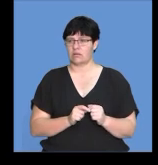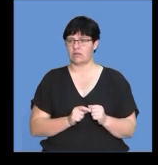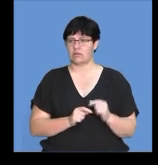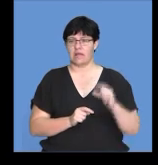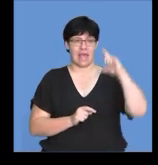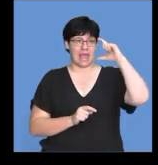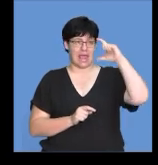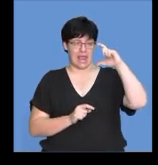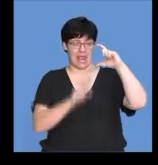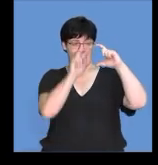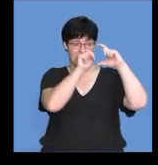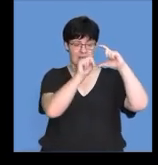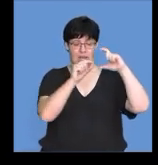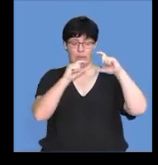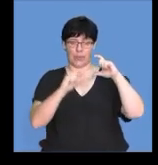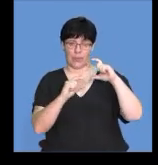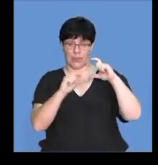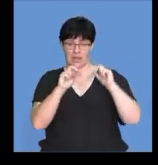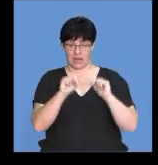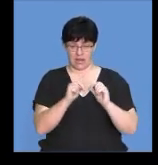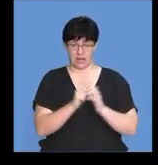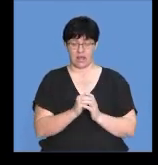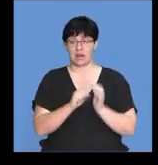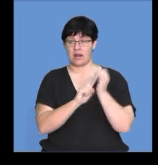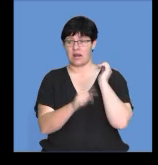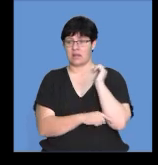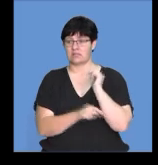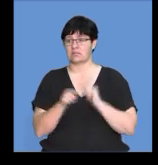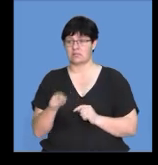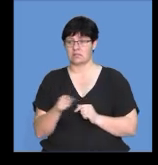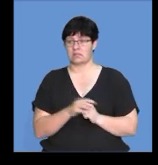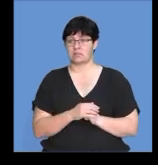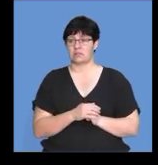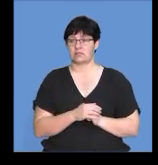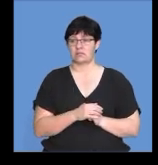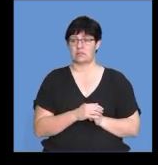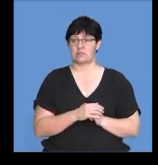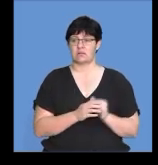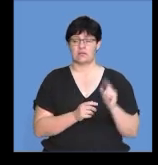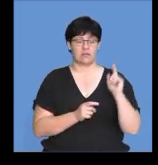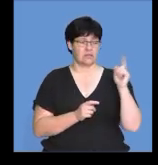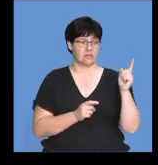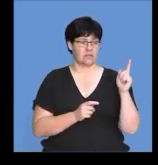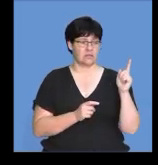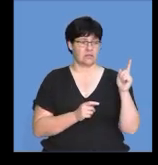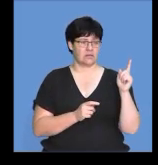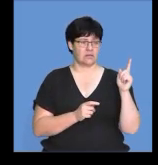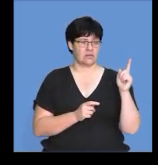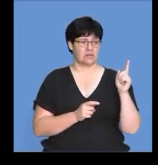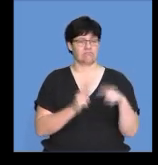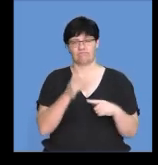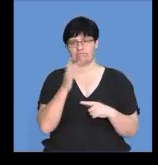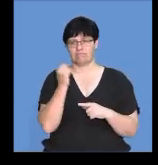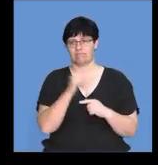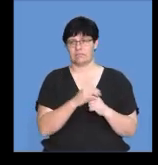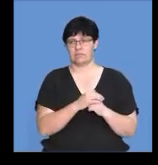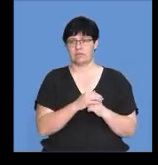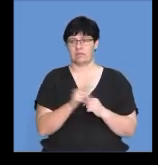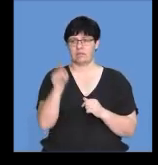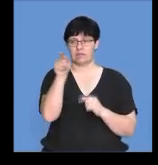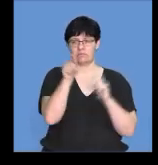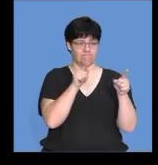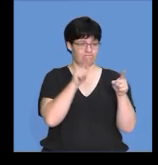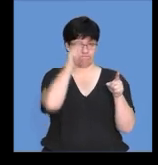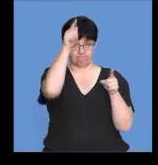dominant and the recessive. And the last square is a cross between this, okay, and